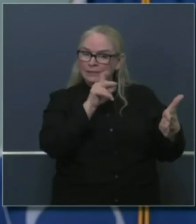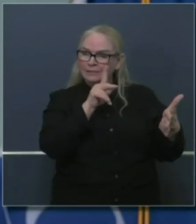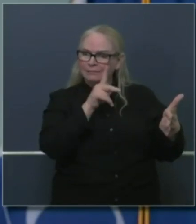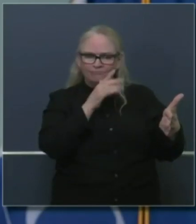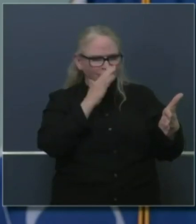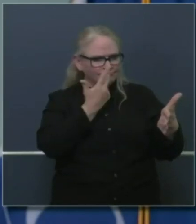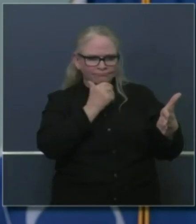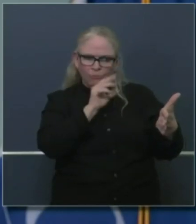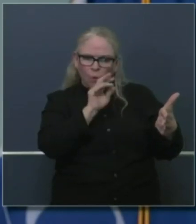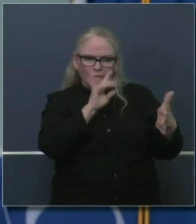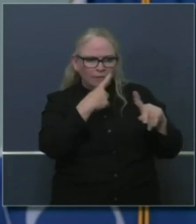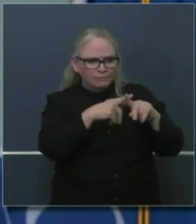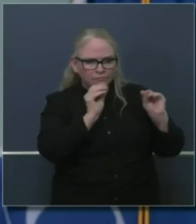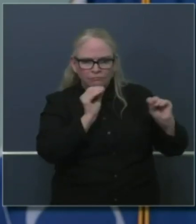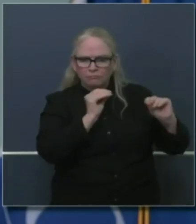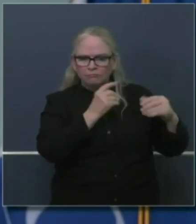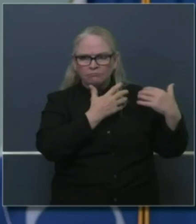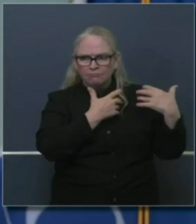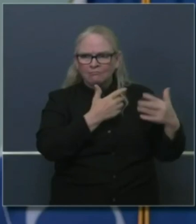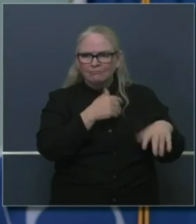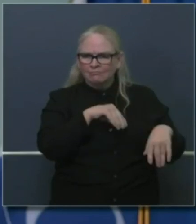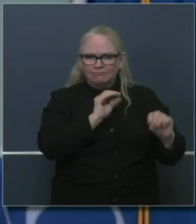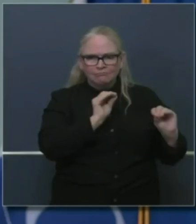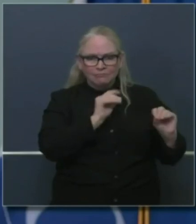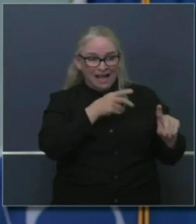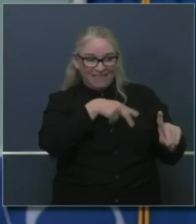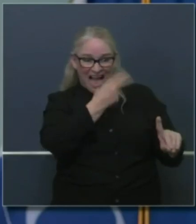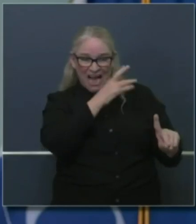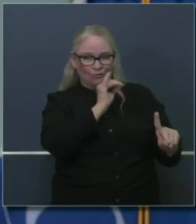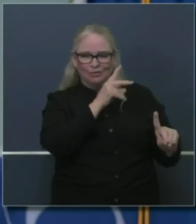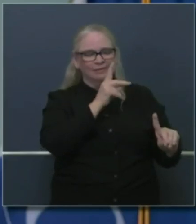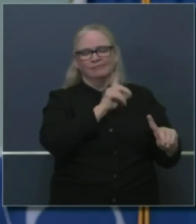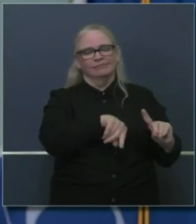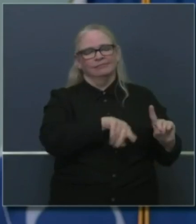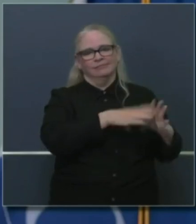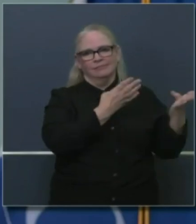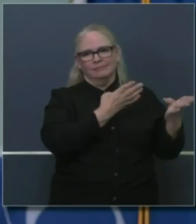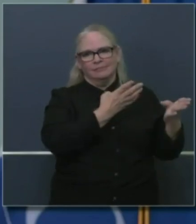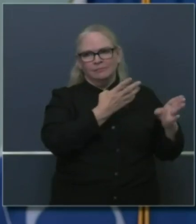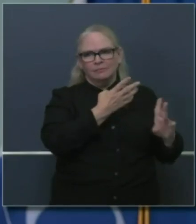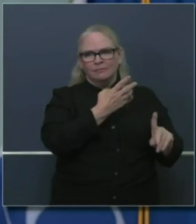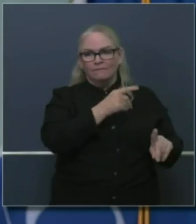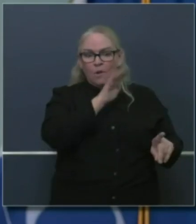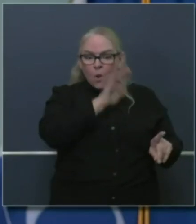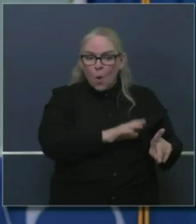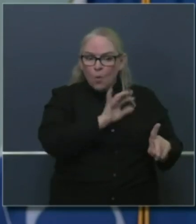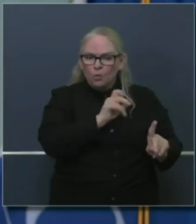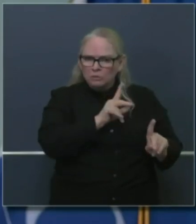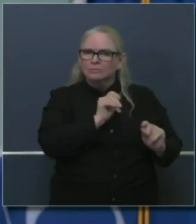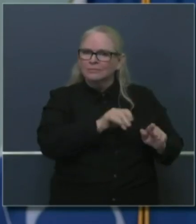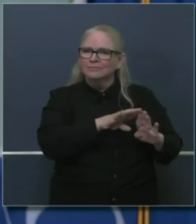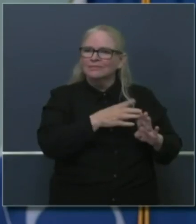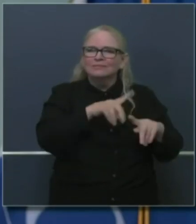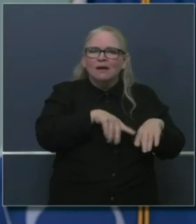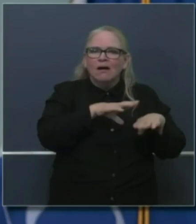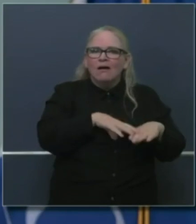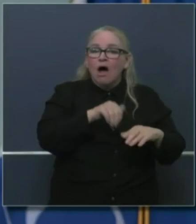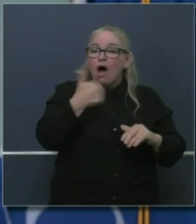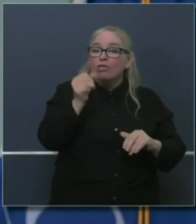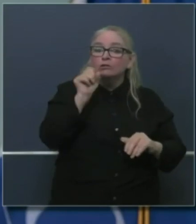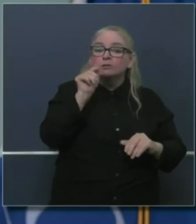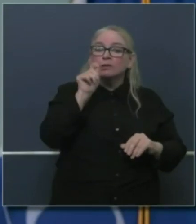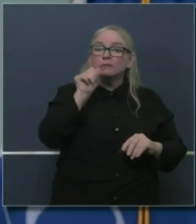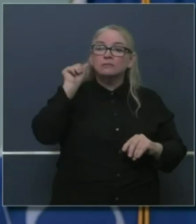series of conditions and criteria, as well as best practices from other states and nations. All of those